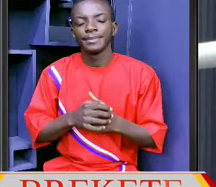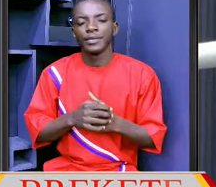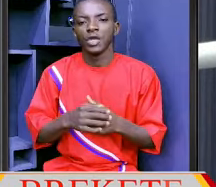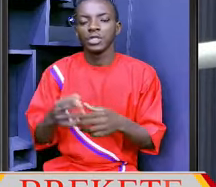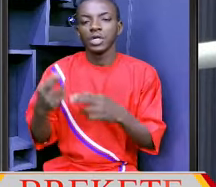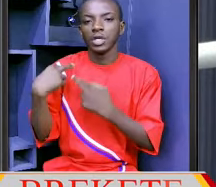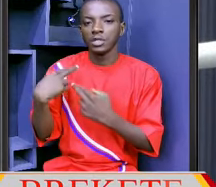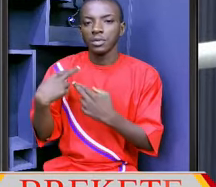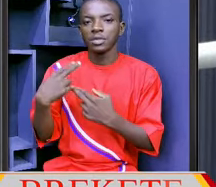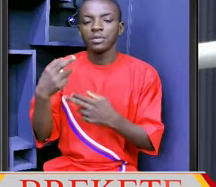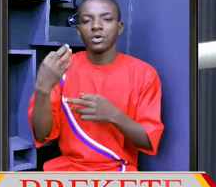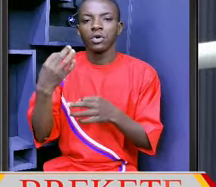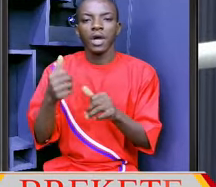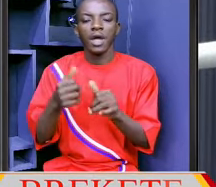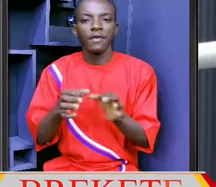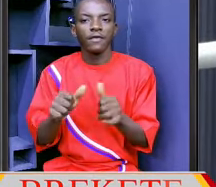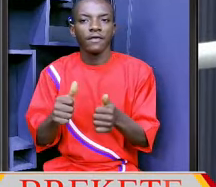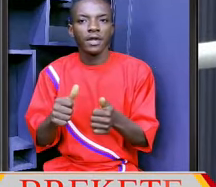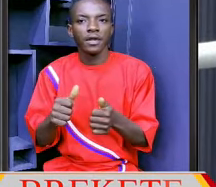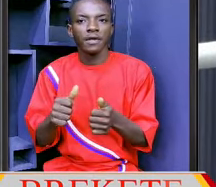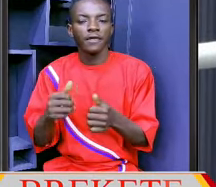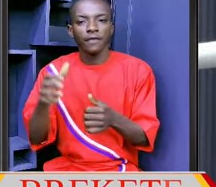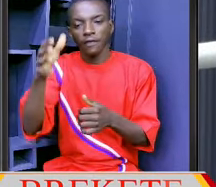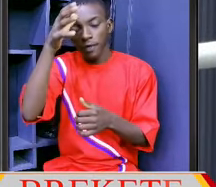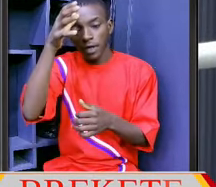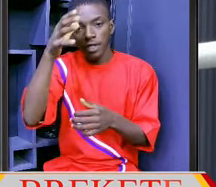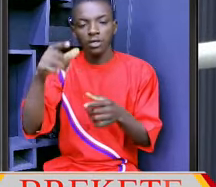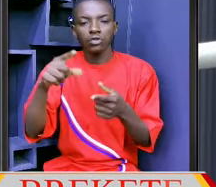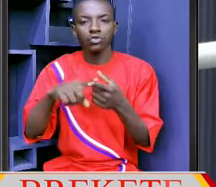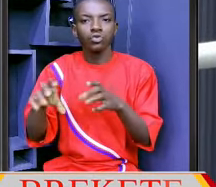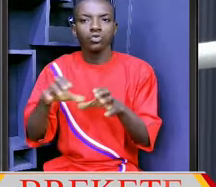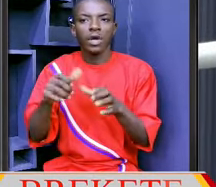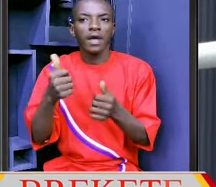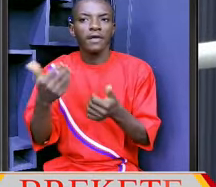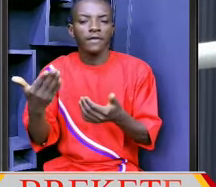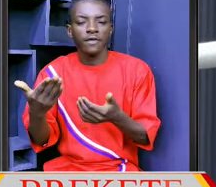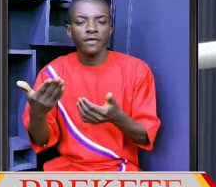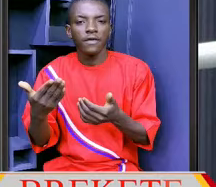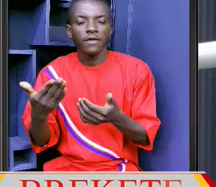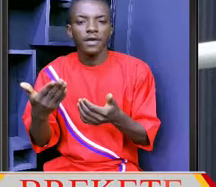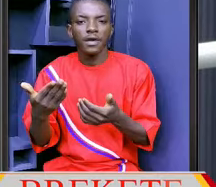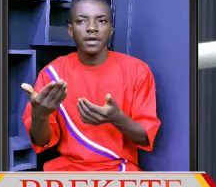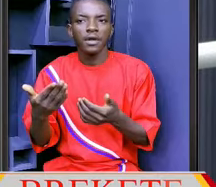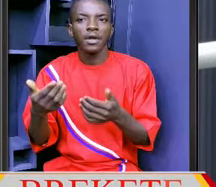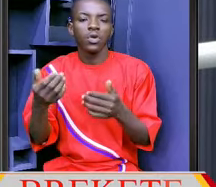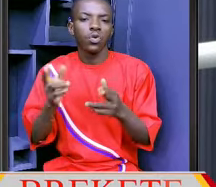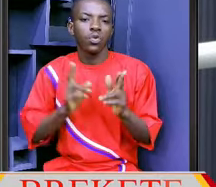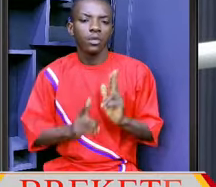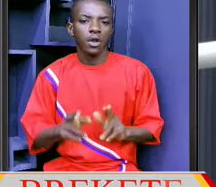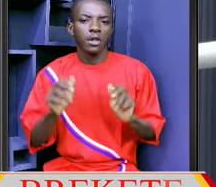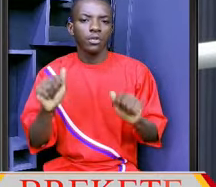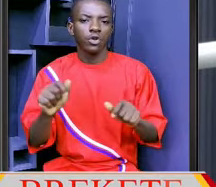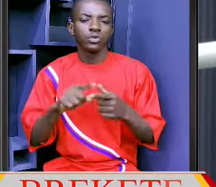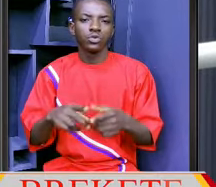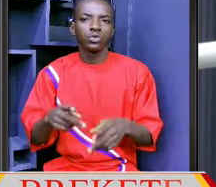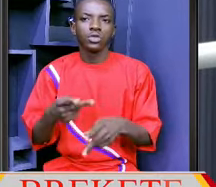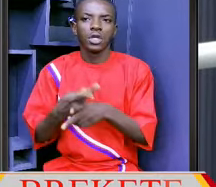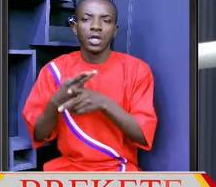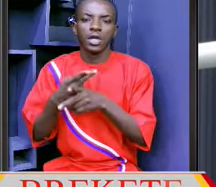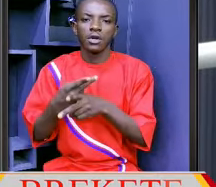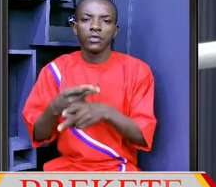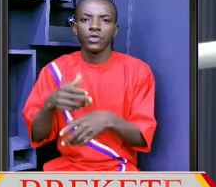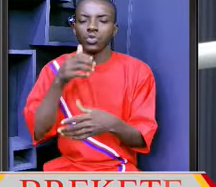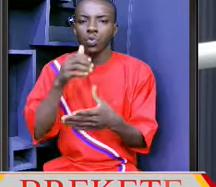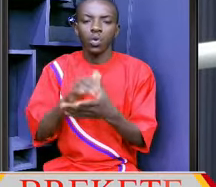is the responsibility of every father to do everything humanly possible to take care of his wife